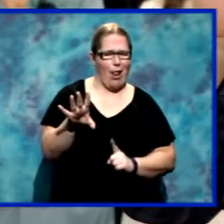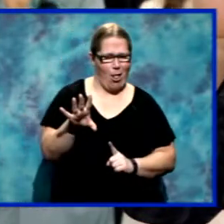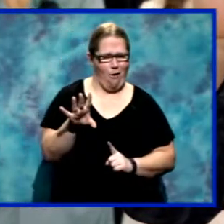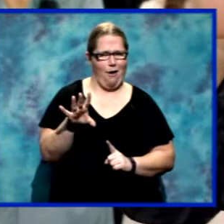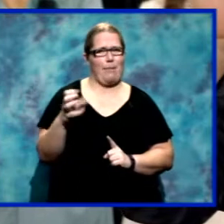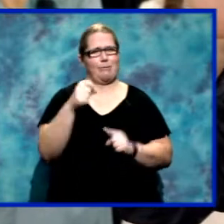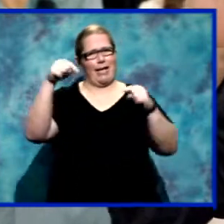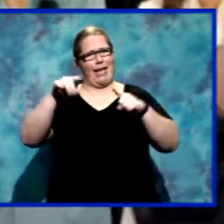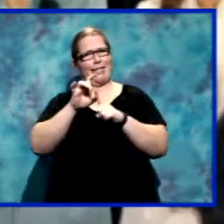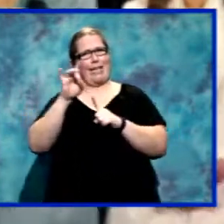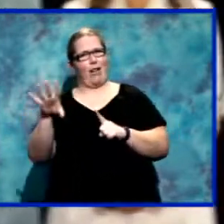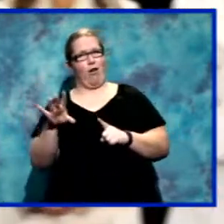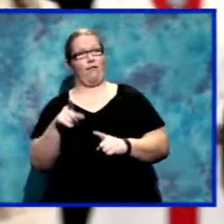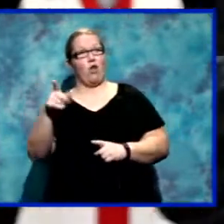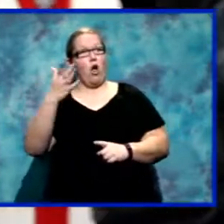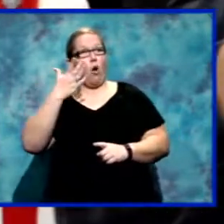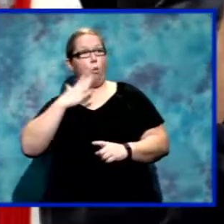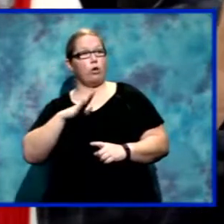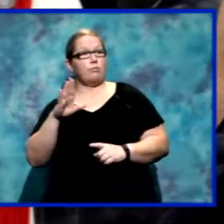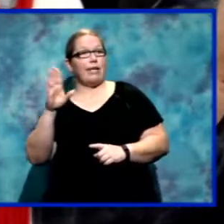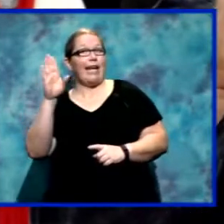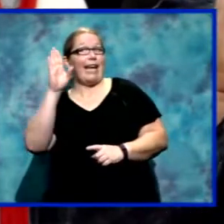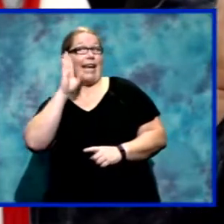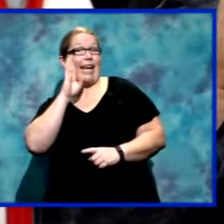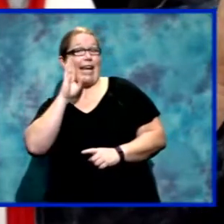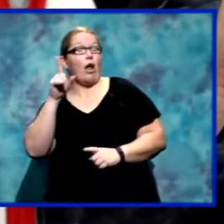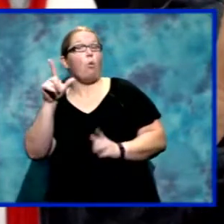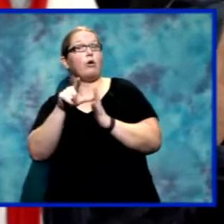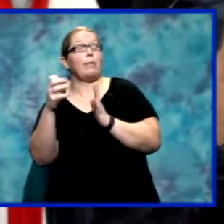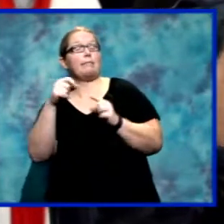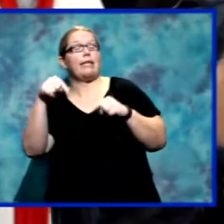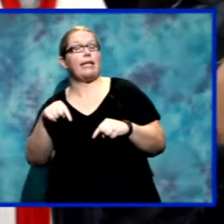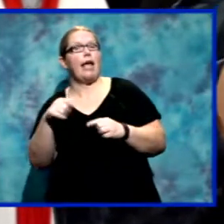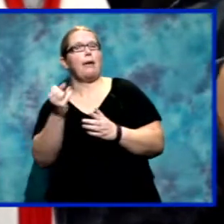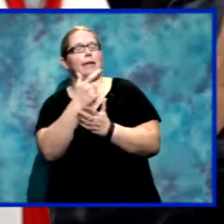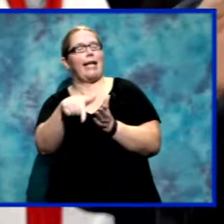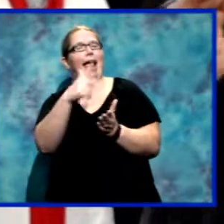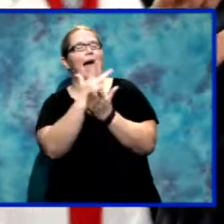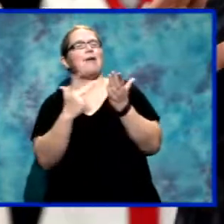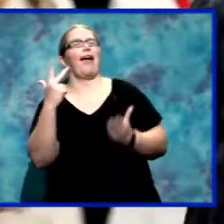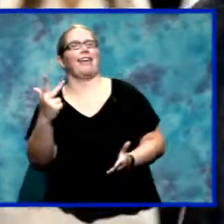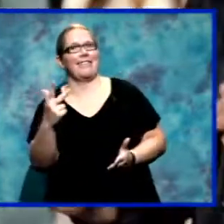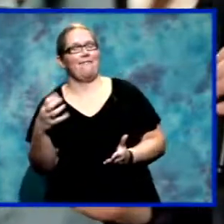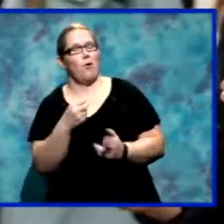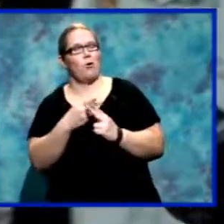o'clock. And if you want a seat, what time had you better be here? 8:30.